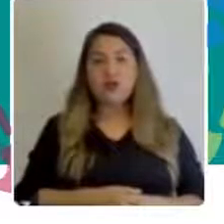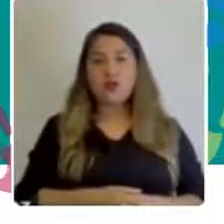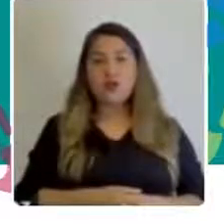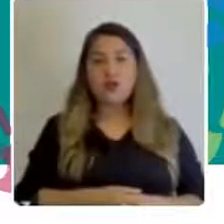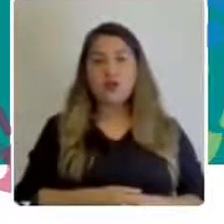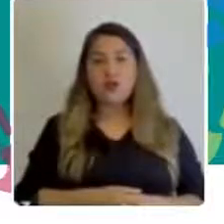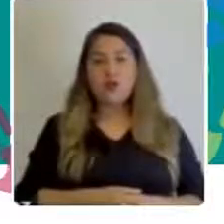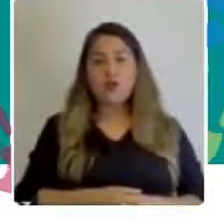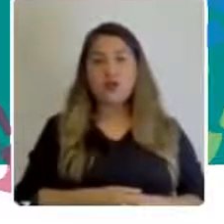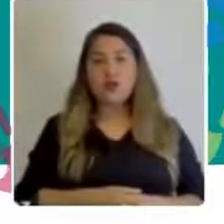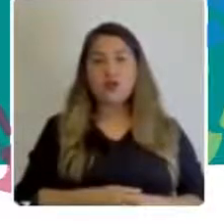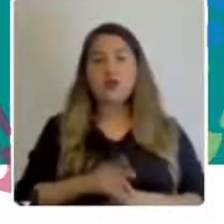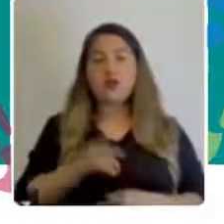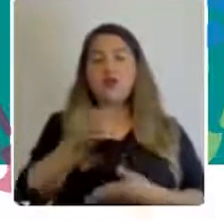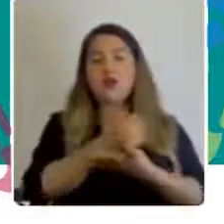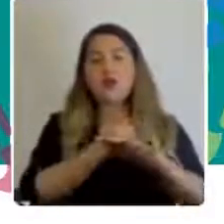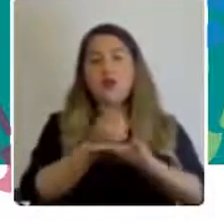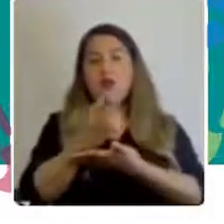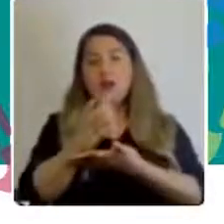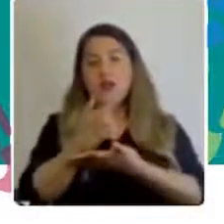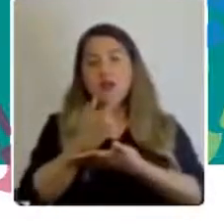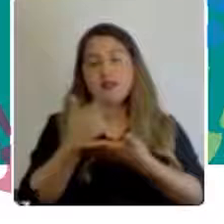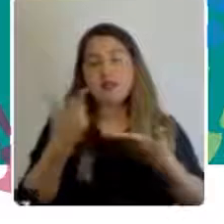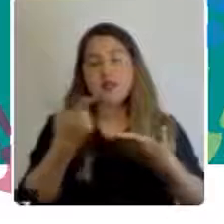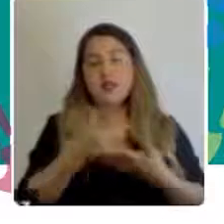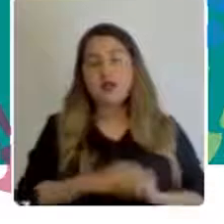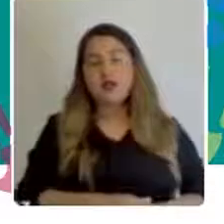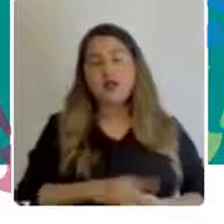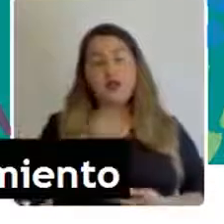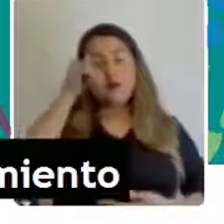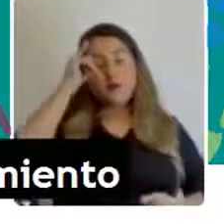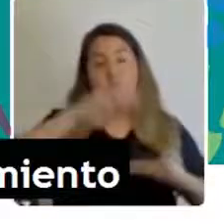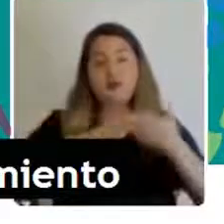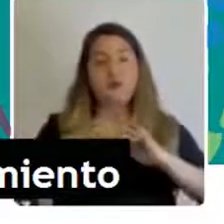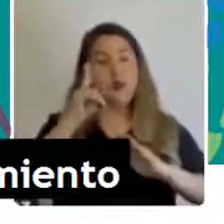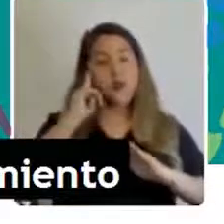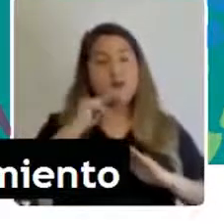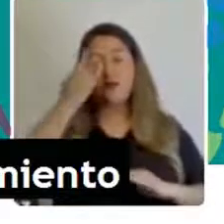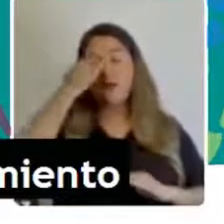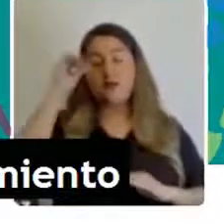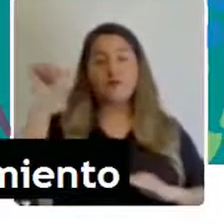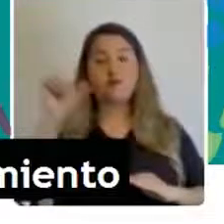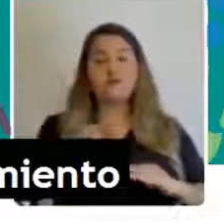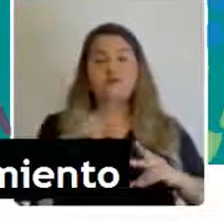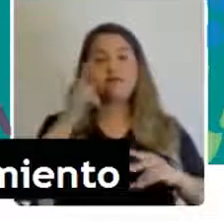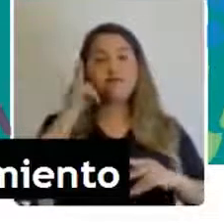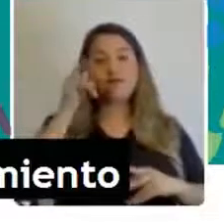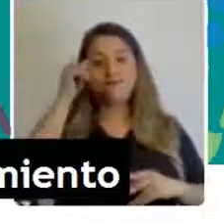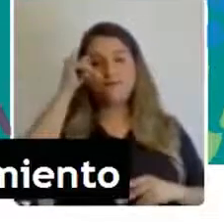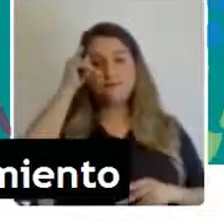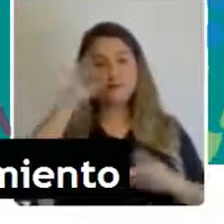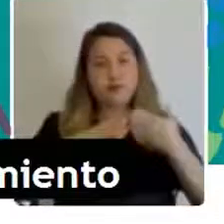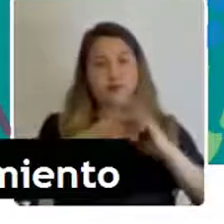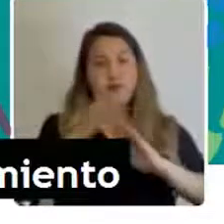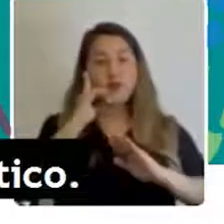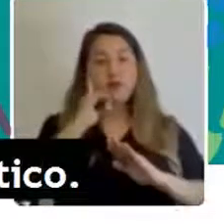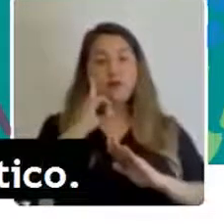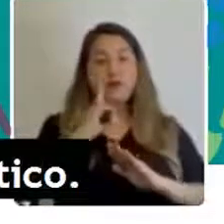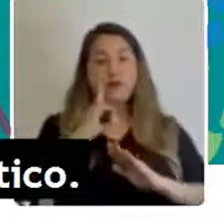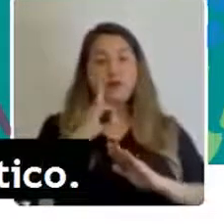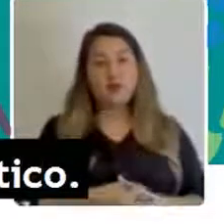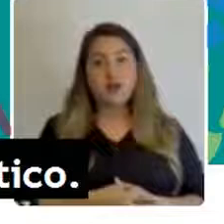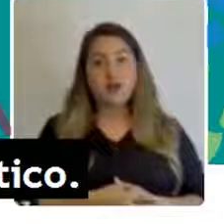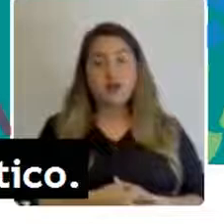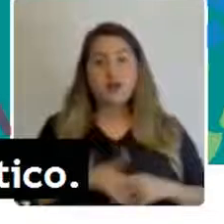prevent disease, to treat disease, and diagnose diseases. So our regulation is not only for treatment,